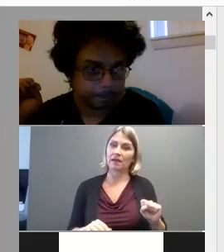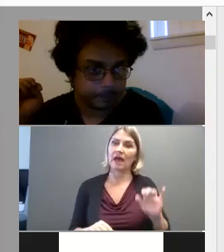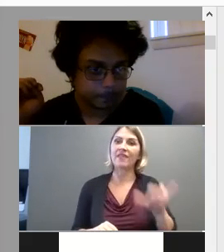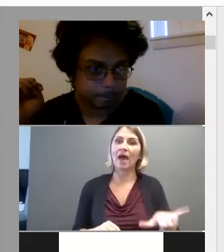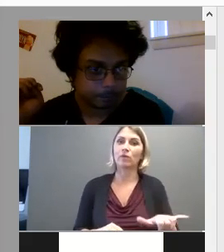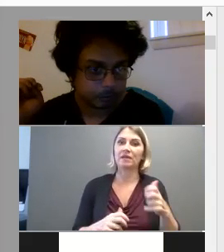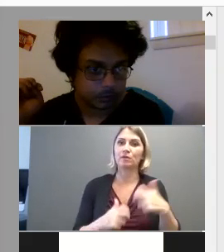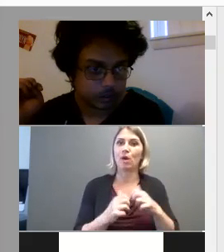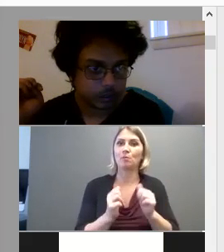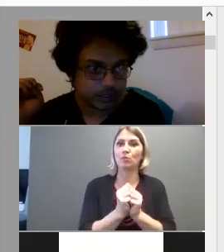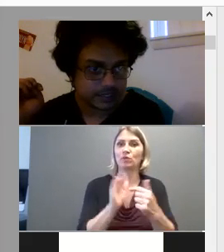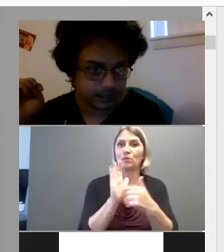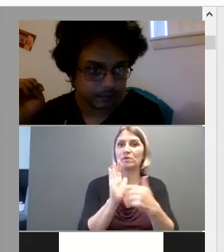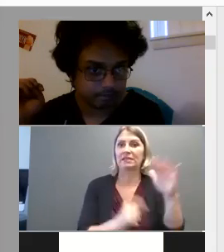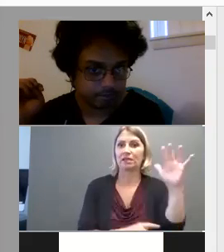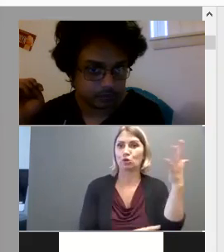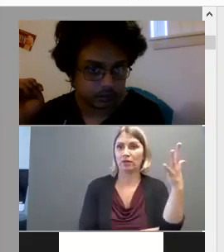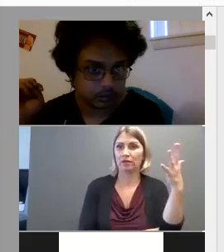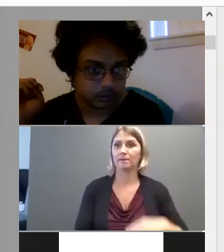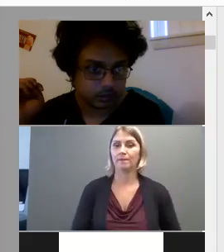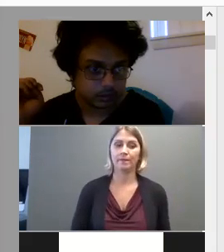tree. Do you understand?